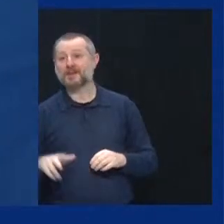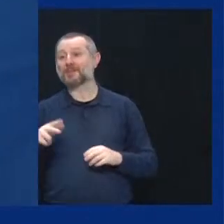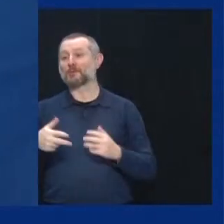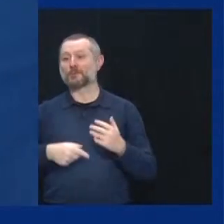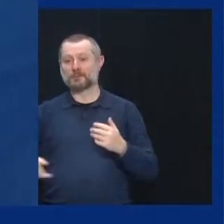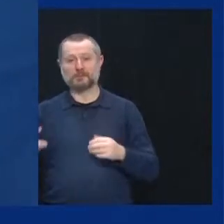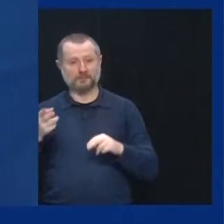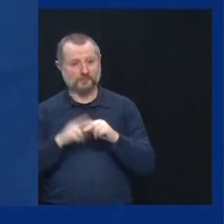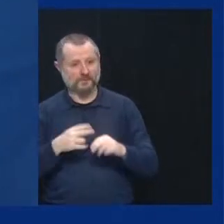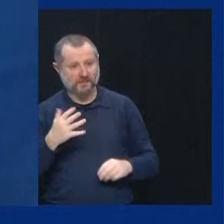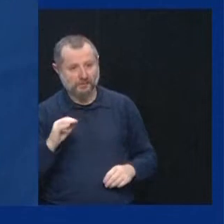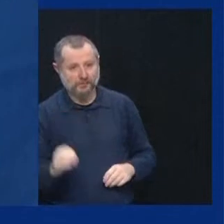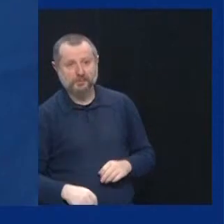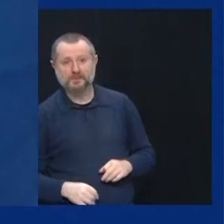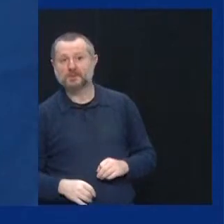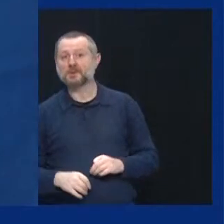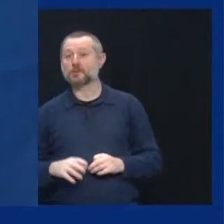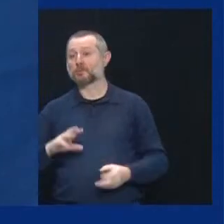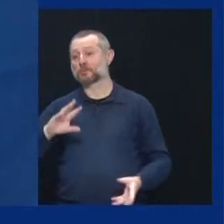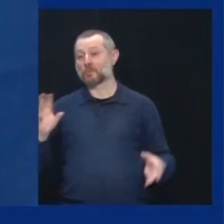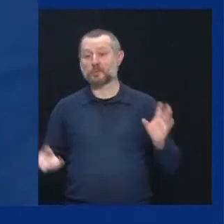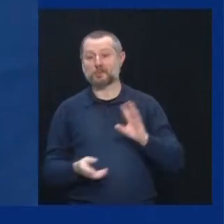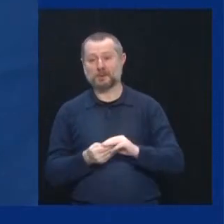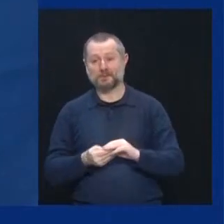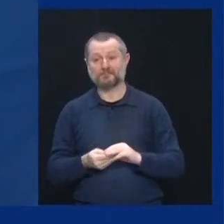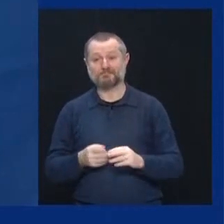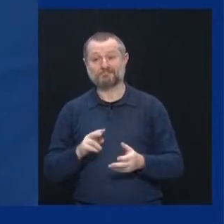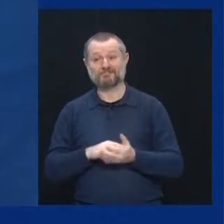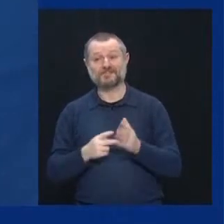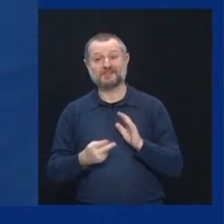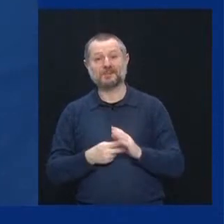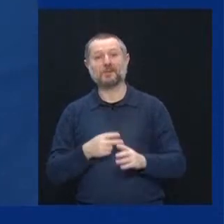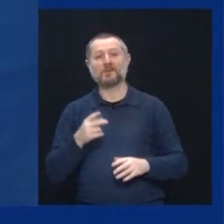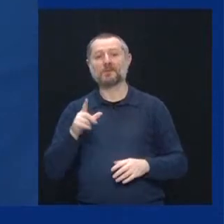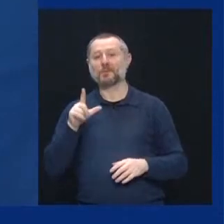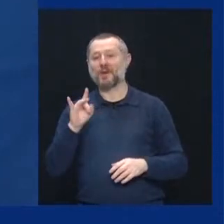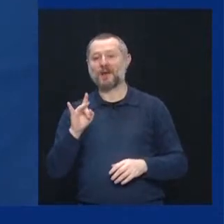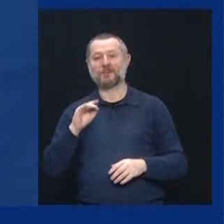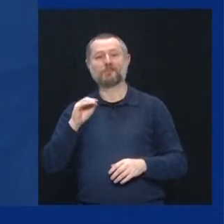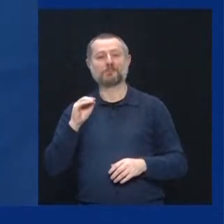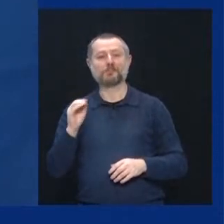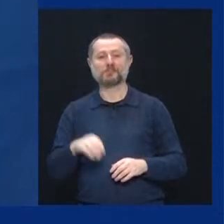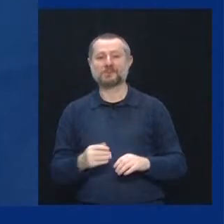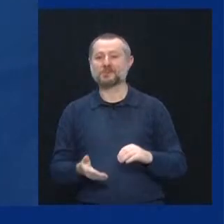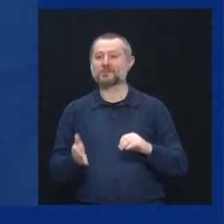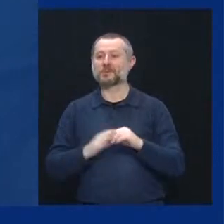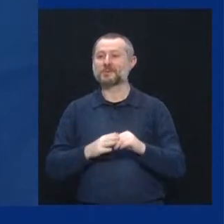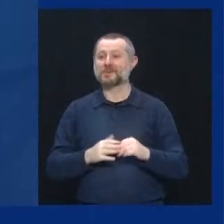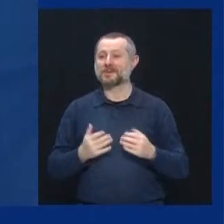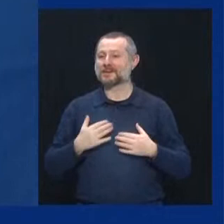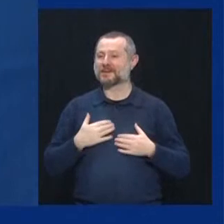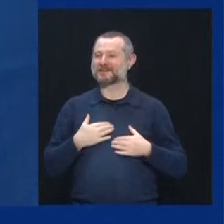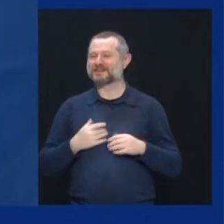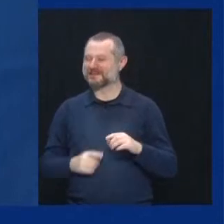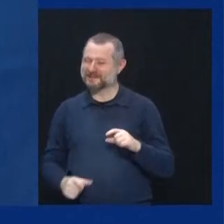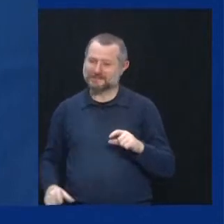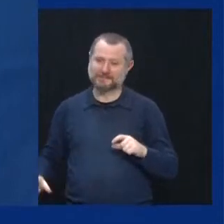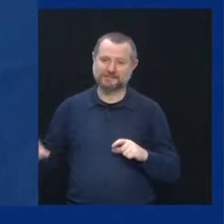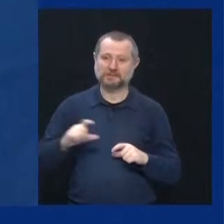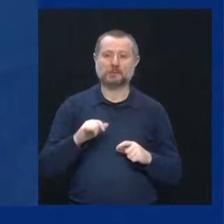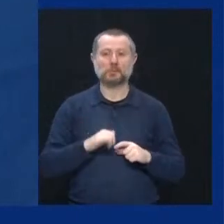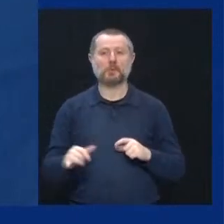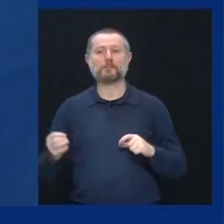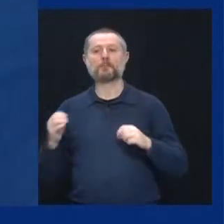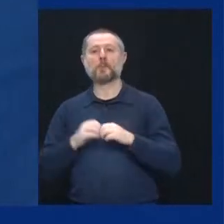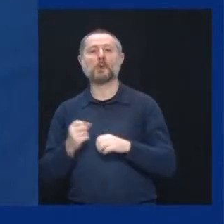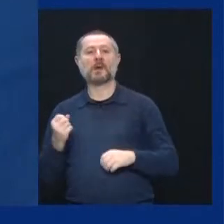week. Over 4 weeks, local governments have gotten 28% more. We then added on top of that an